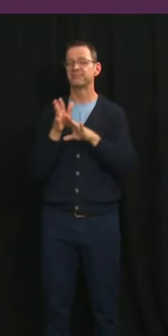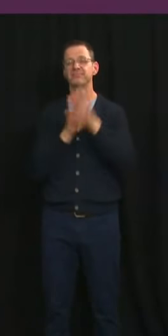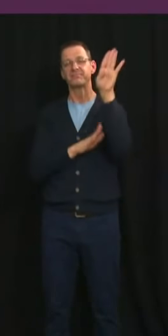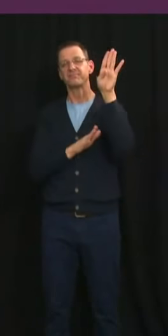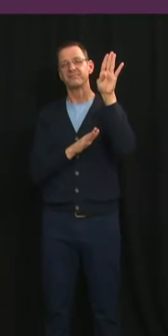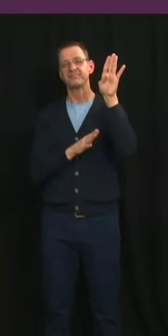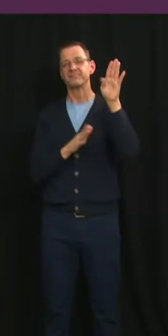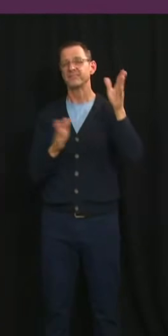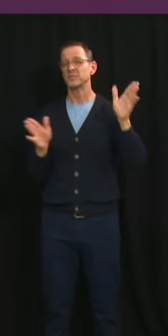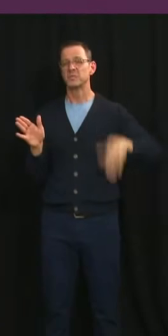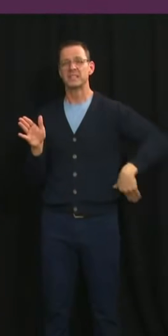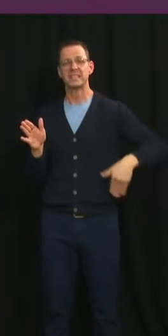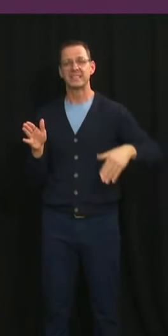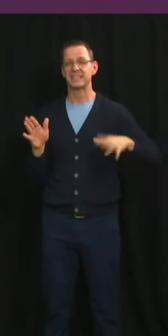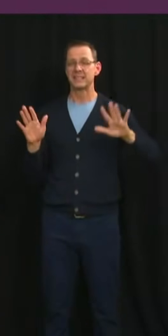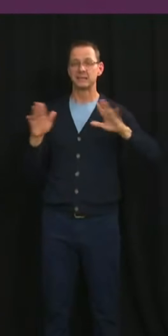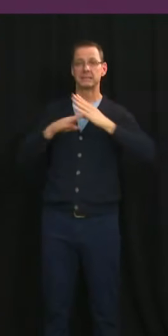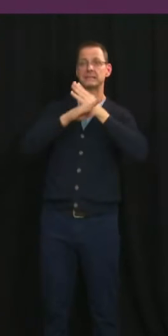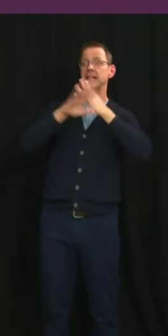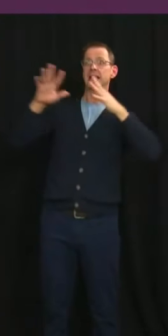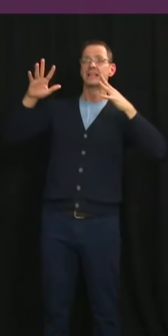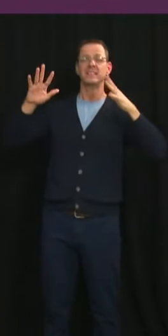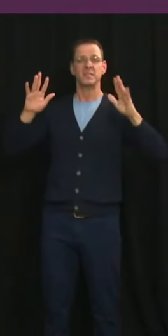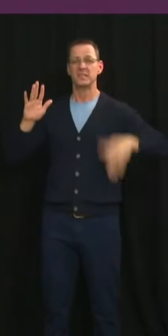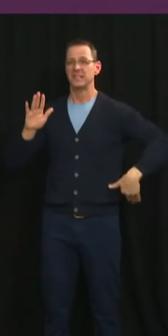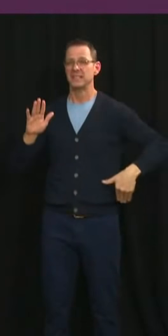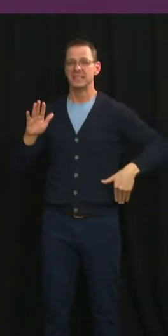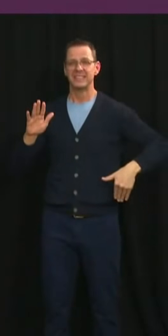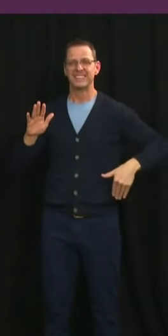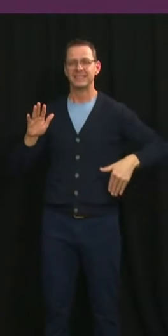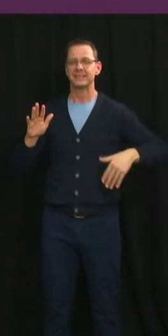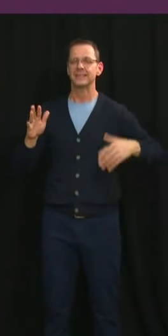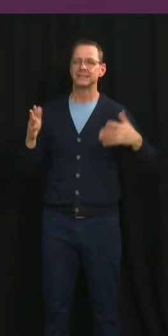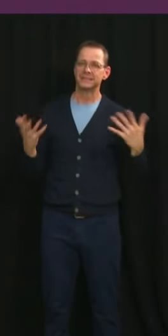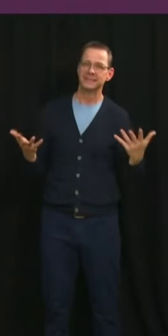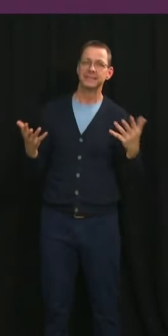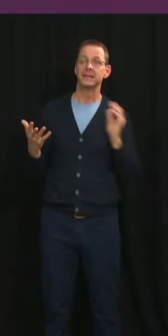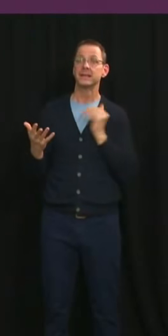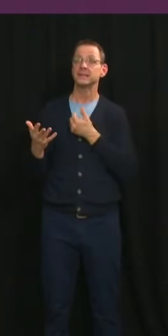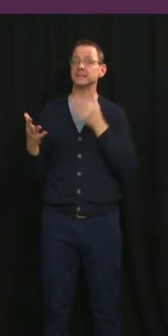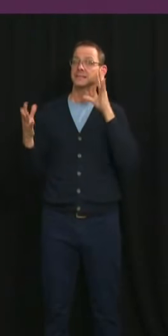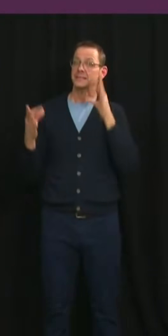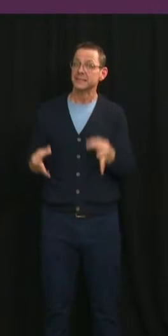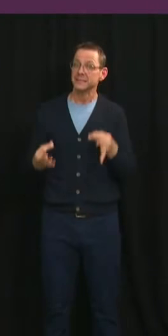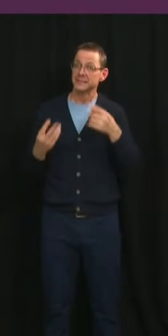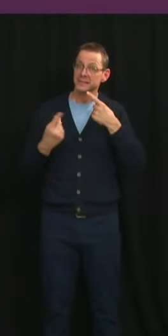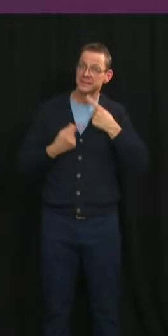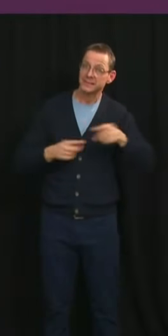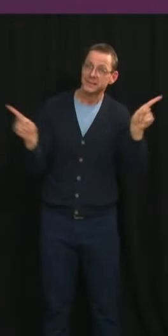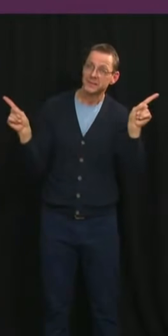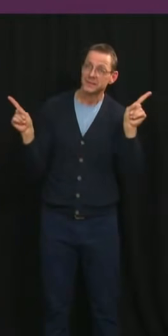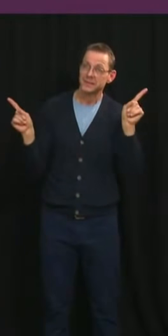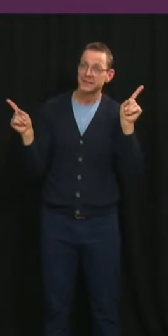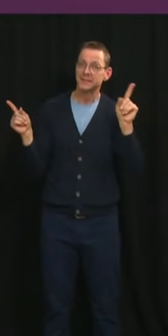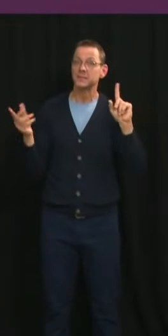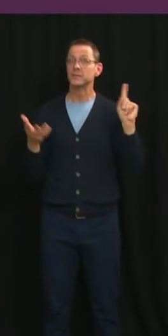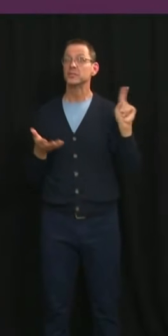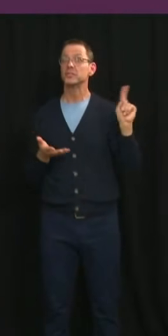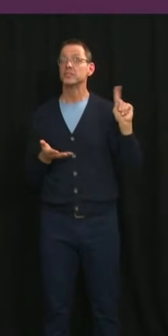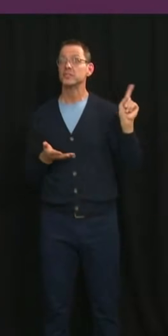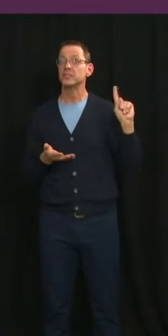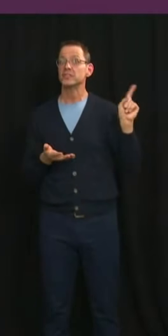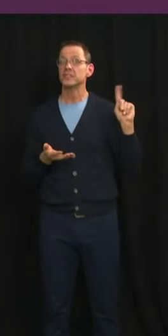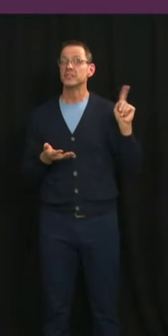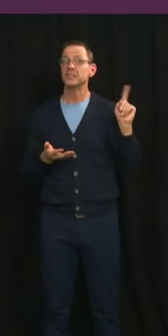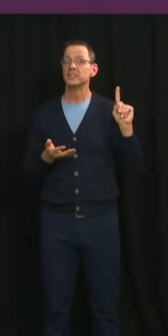So the decision to disclose in general was, again, out of the public interest to be transparent about the fact that P1 was here.